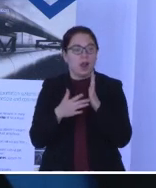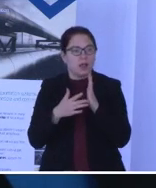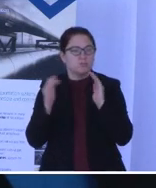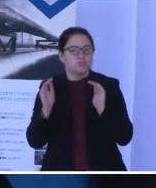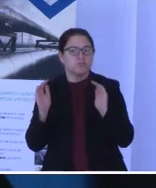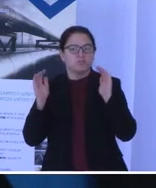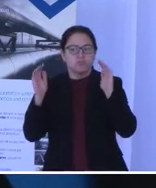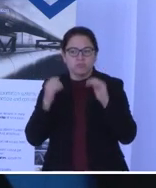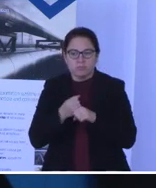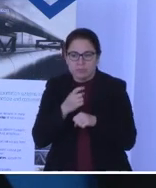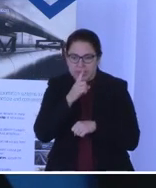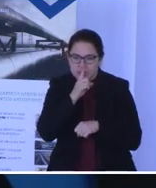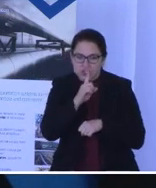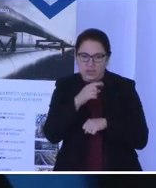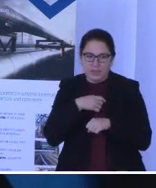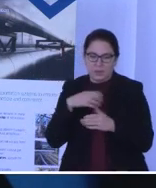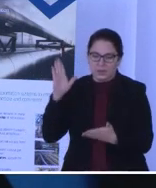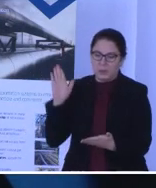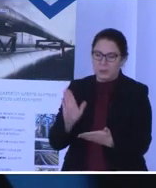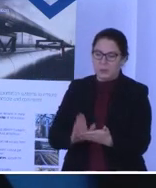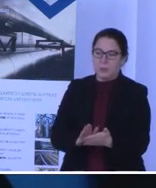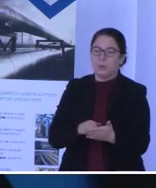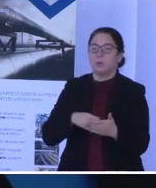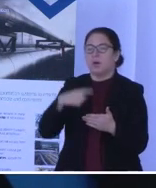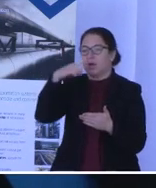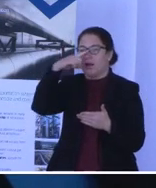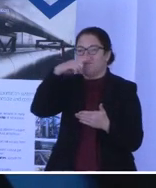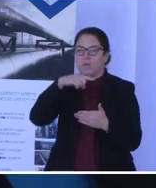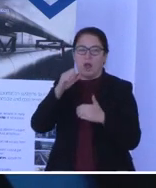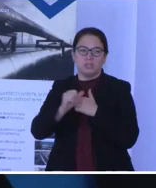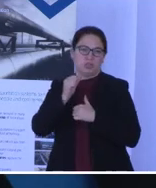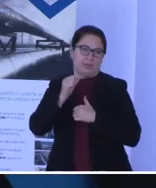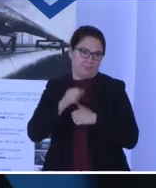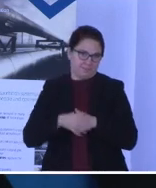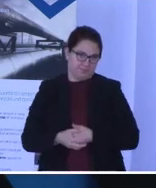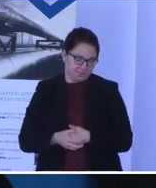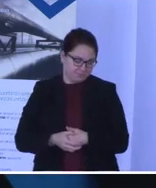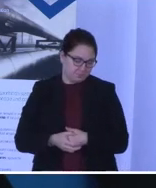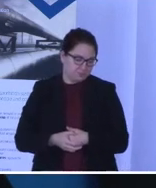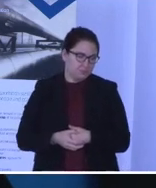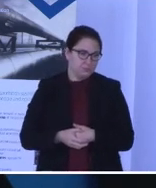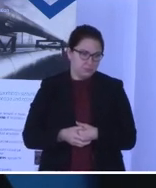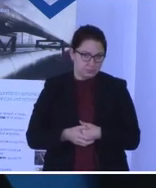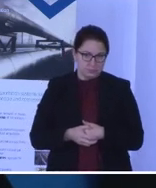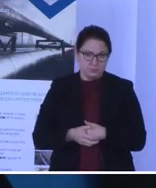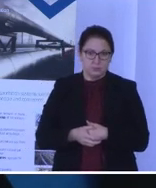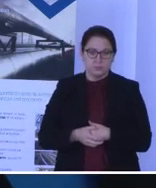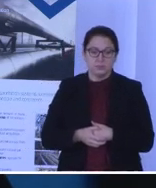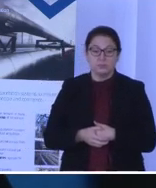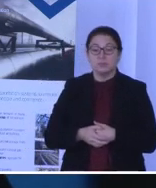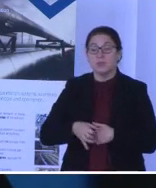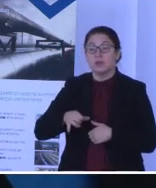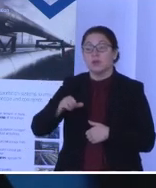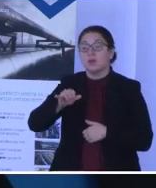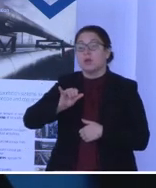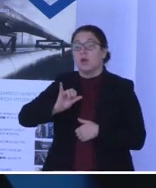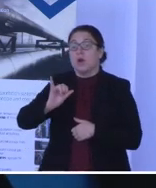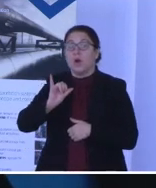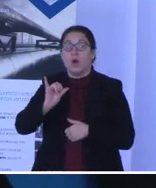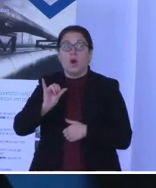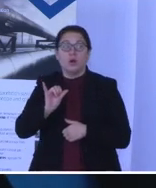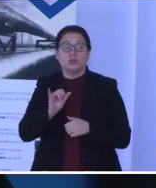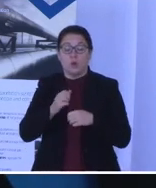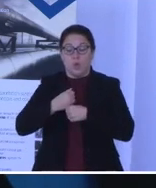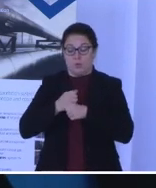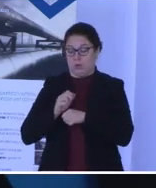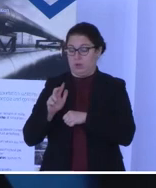number of false alarms and accelerated throughput. And computed tomography, which produces 3D